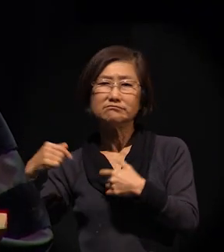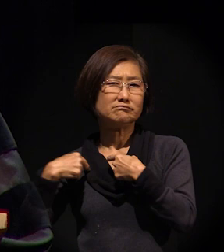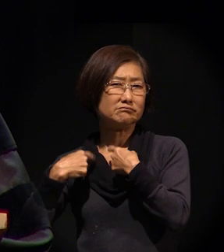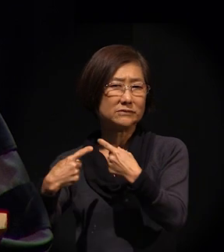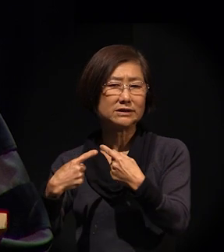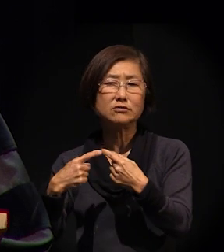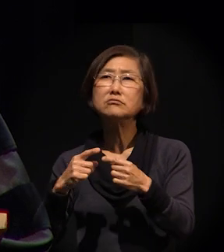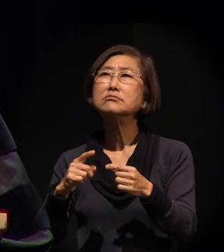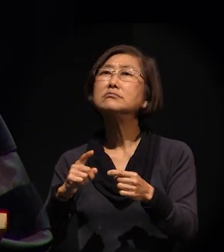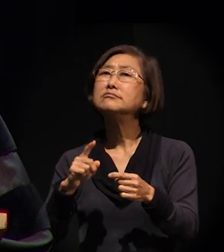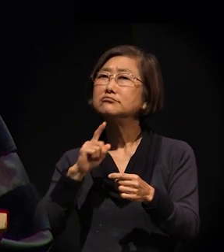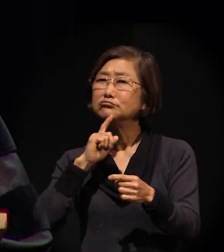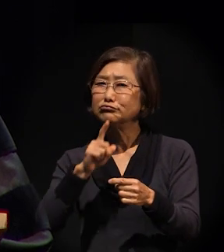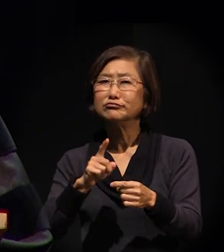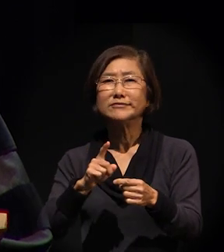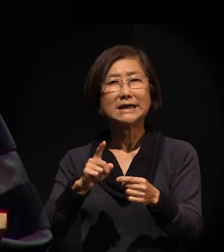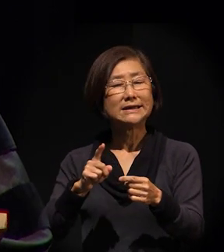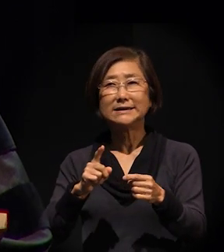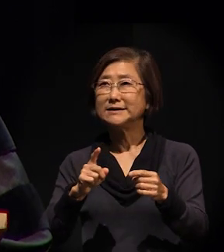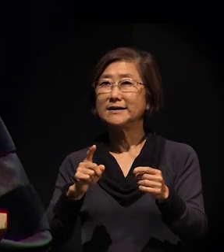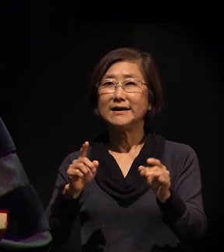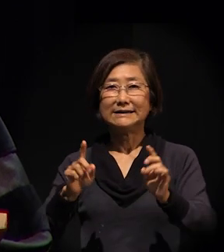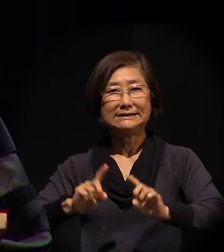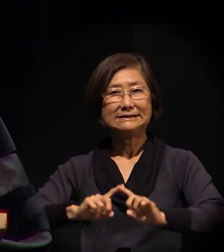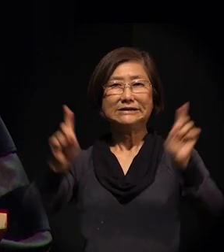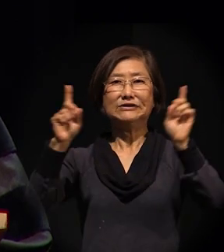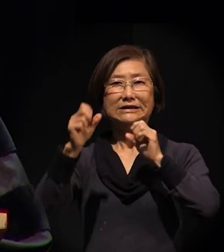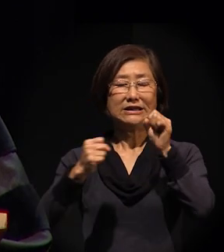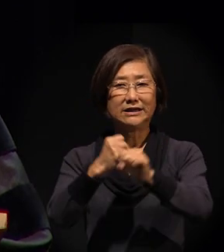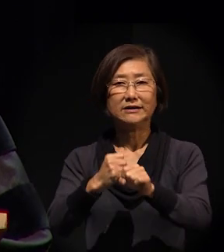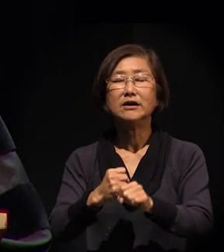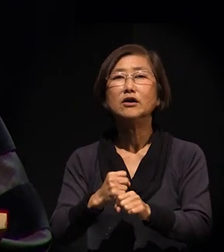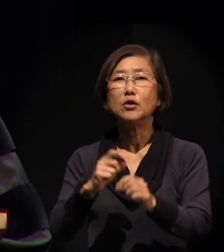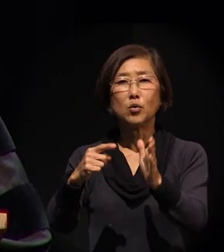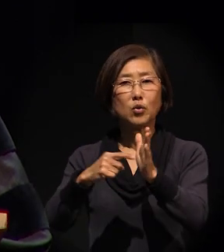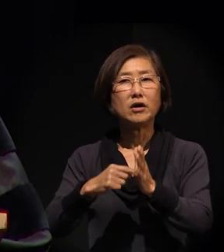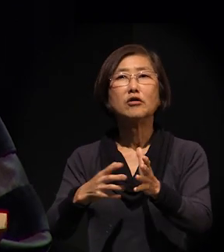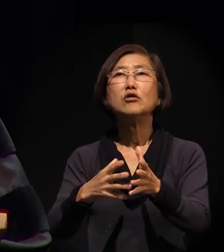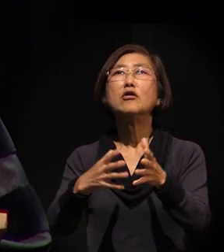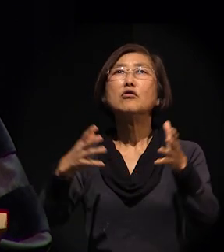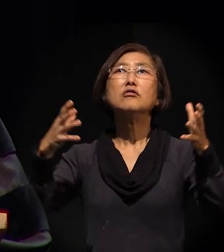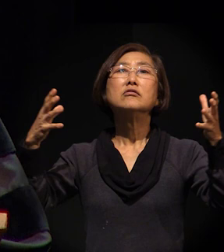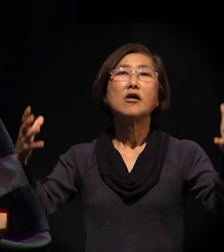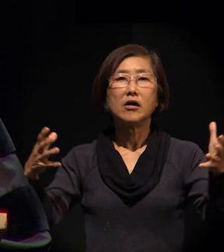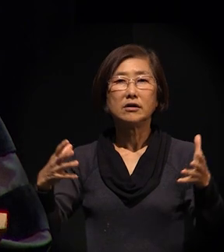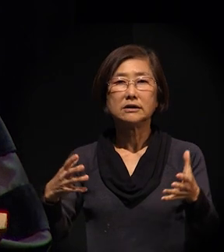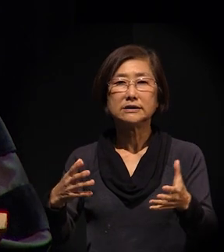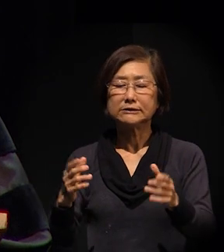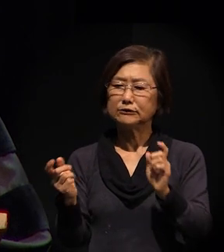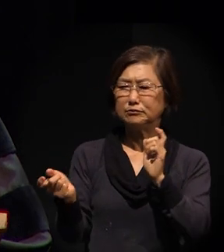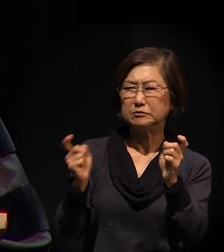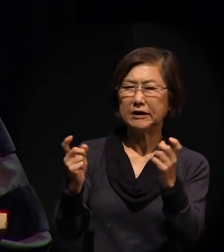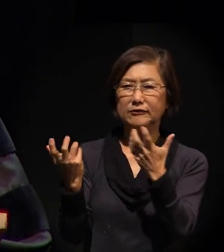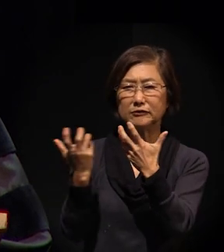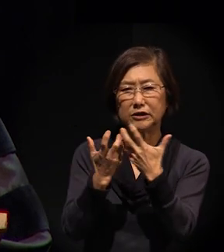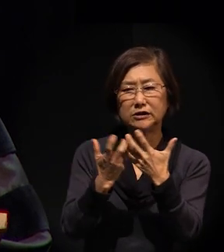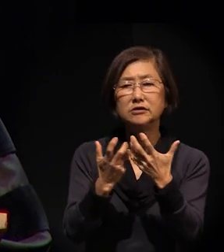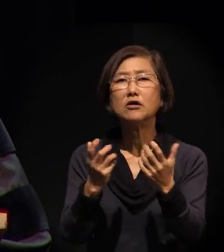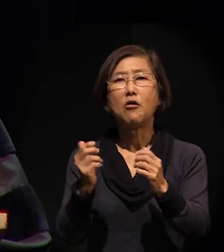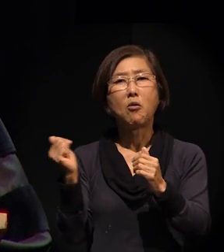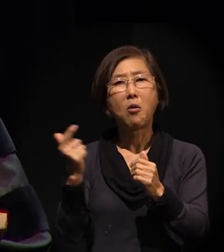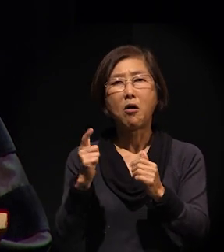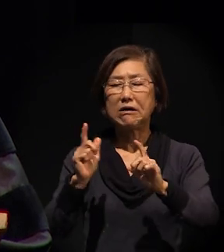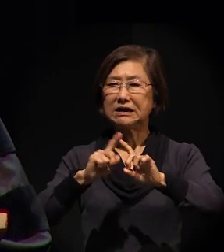2020 has been an extraordinary and unexpected year, requiring enormous amounts of modifications